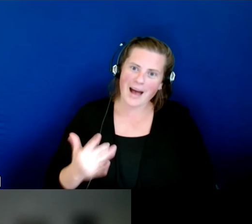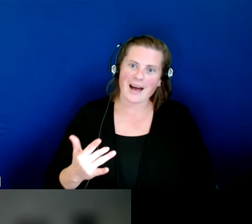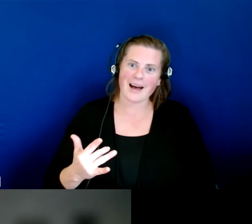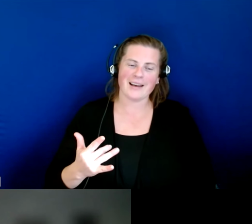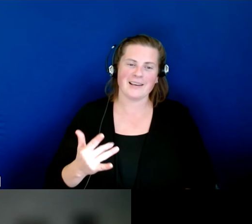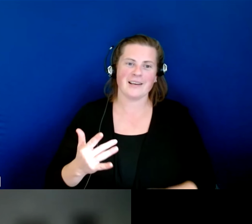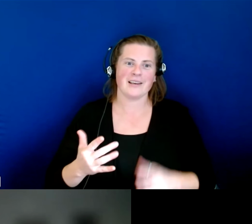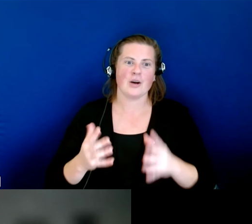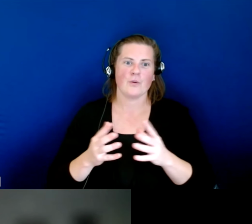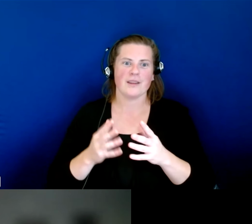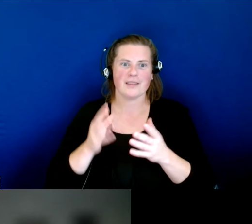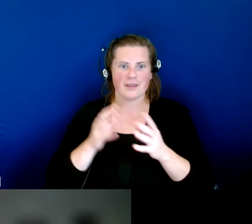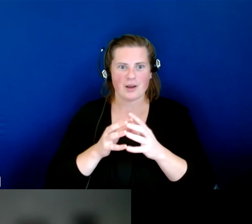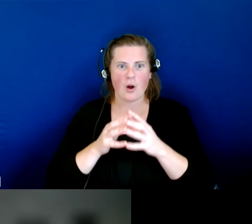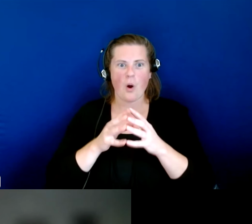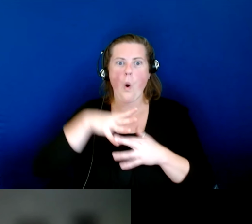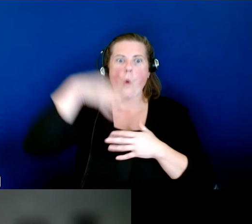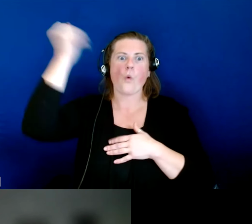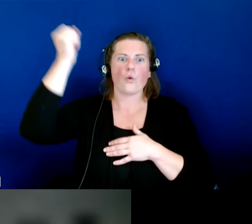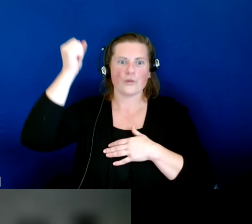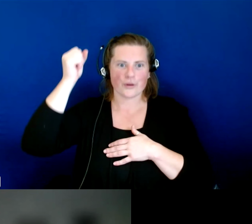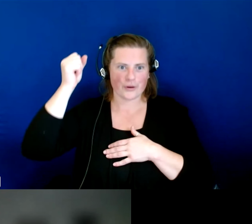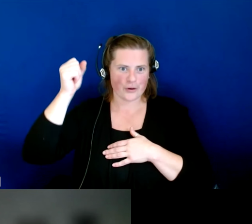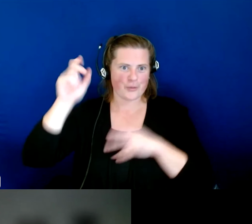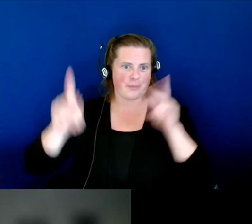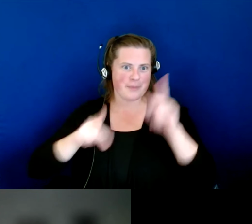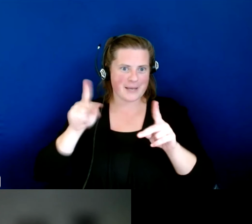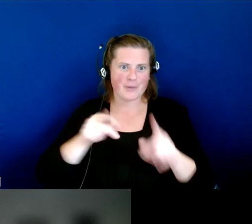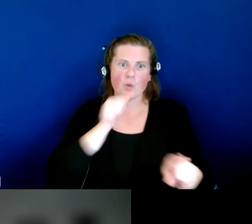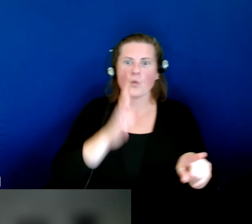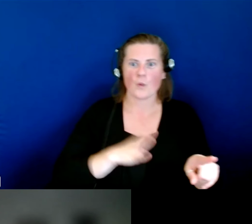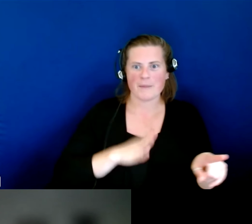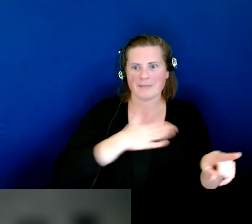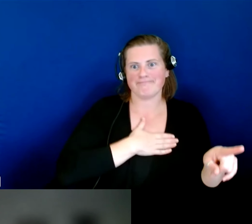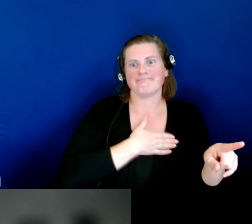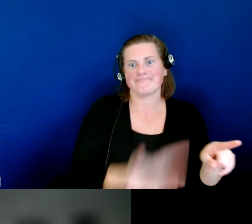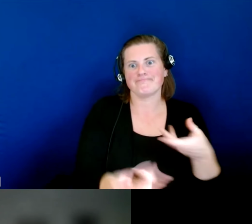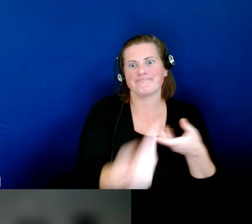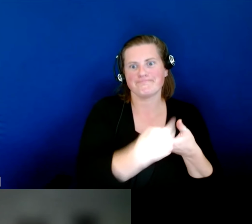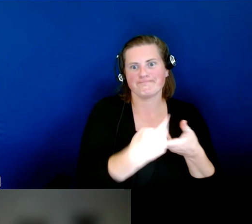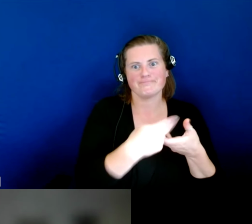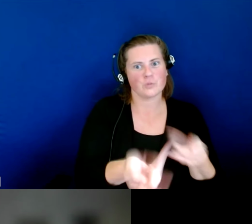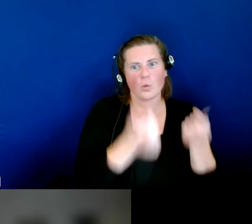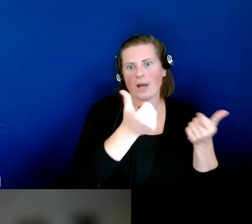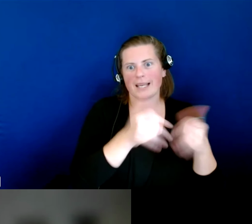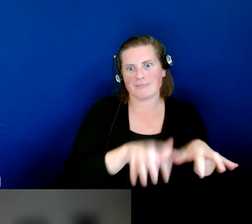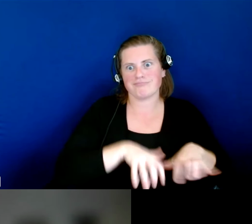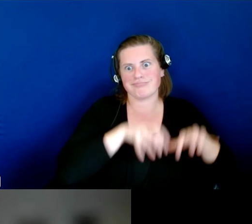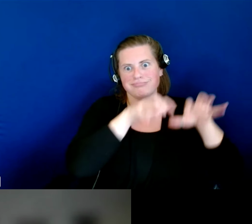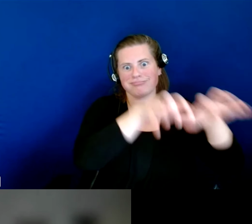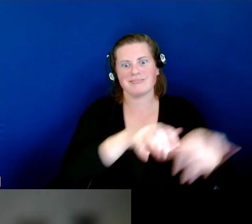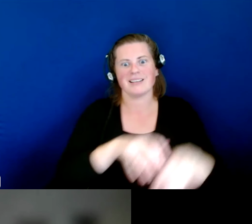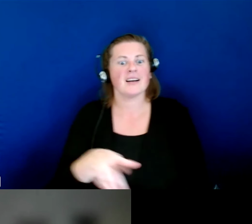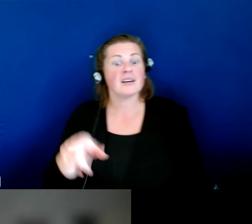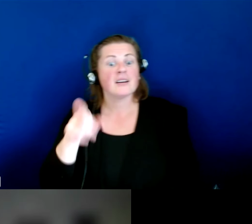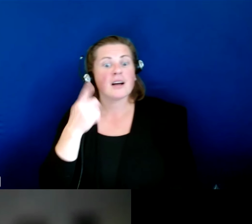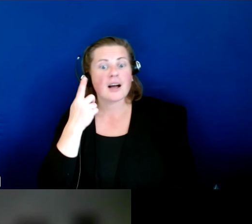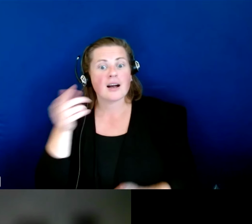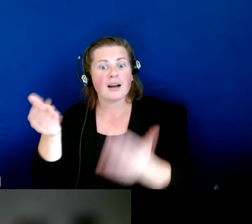lot of programming for older adults, is that women are more likely to participate. And speaking of women, there was actually a